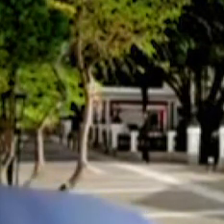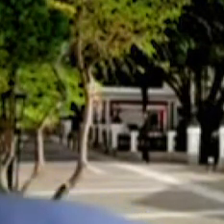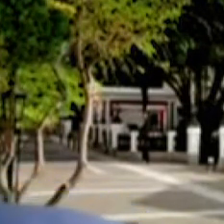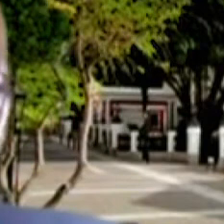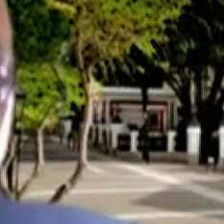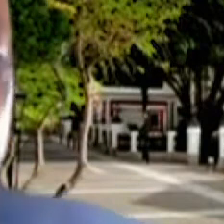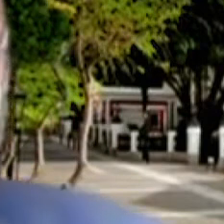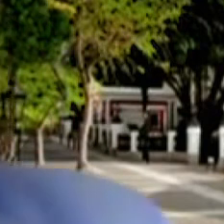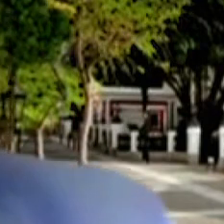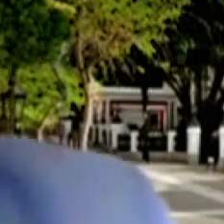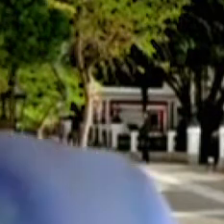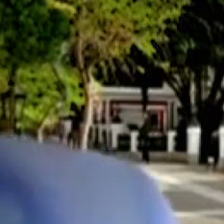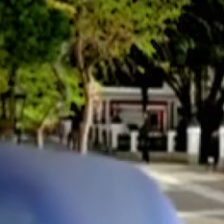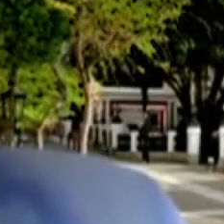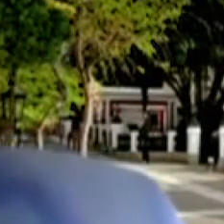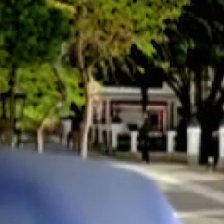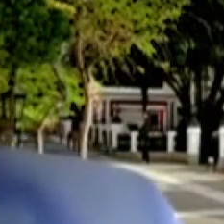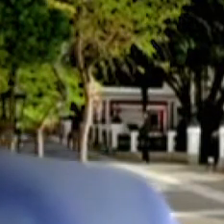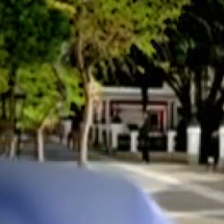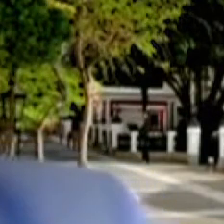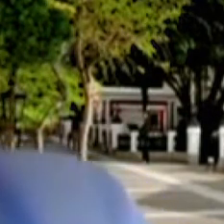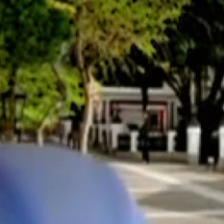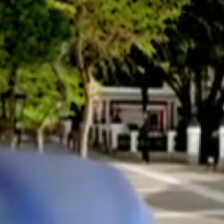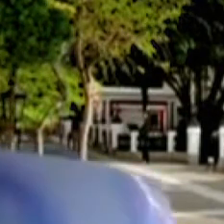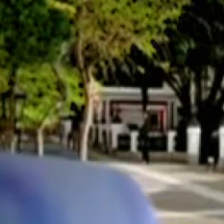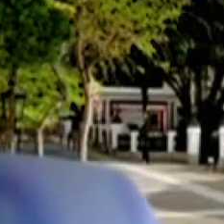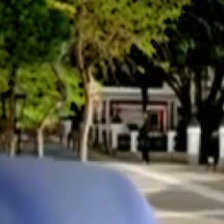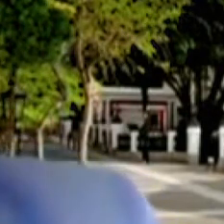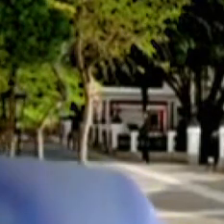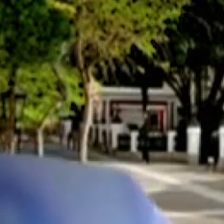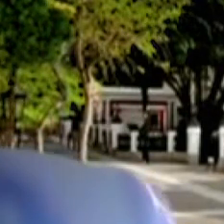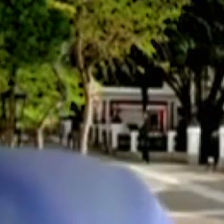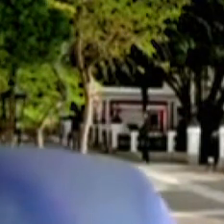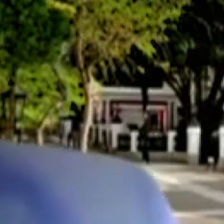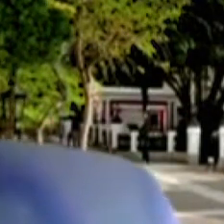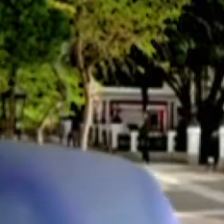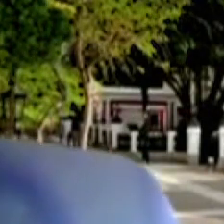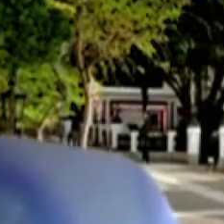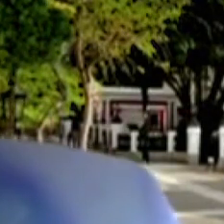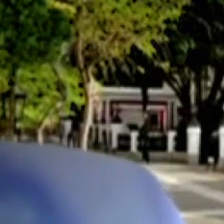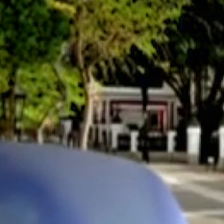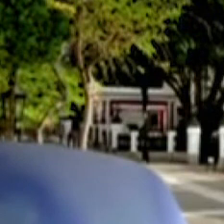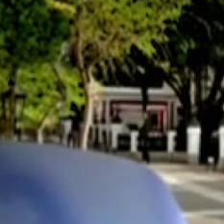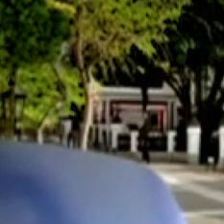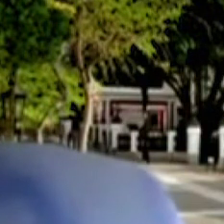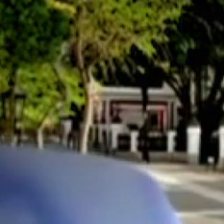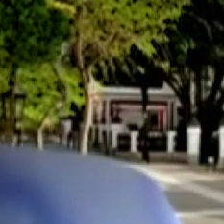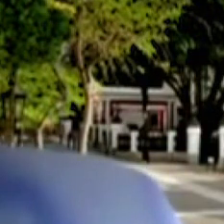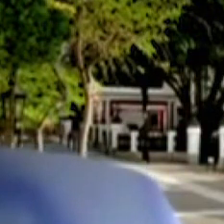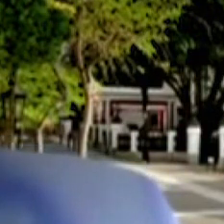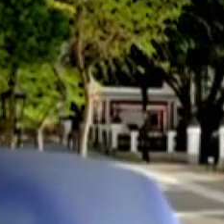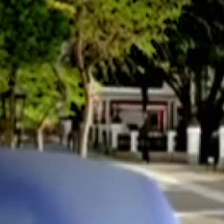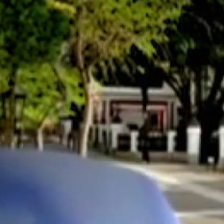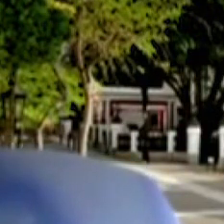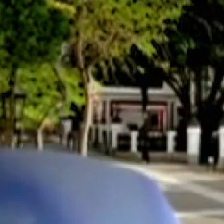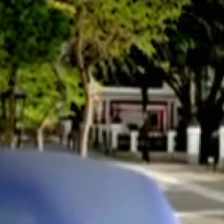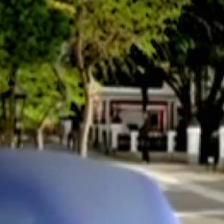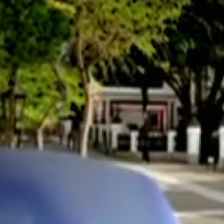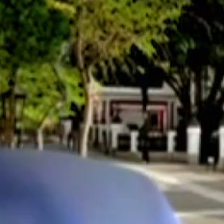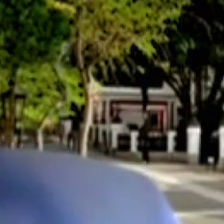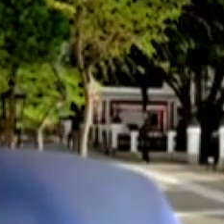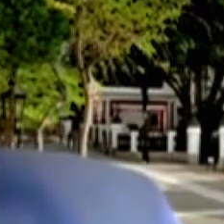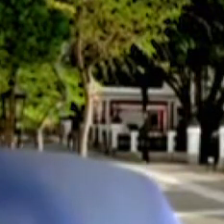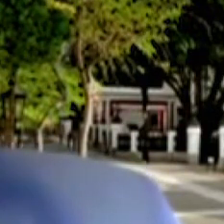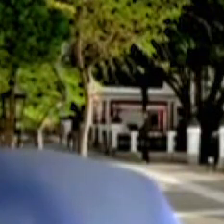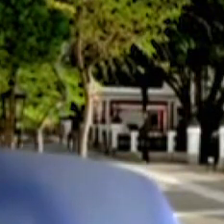may remind the Honourable Member, I said, as far as I'm concerned, Home Affairs offices